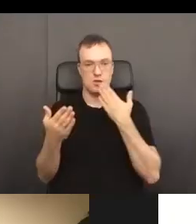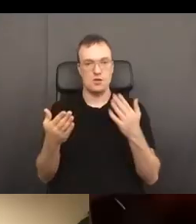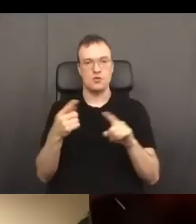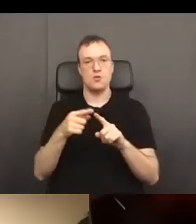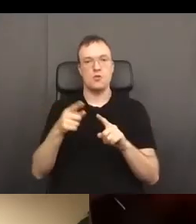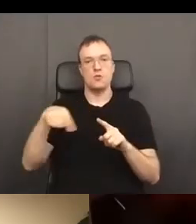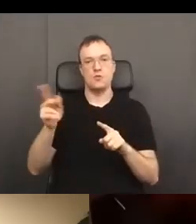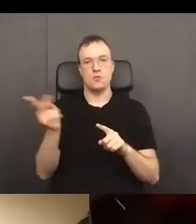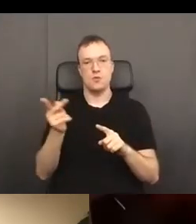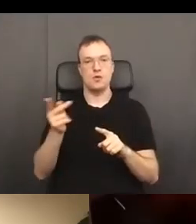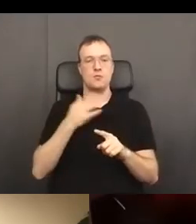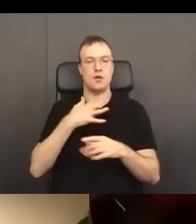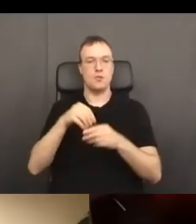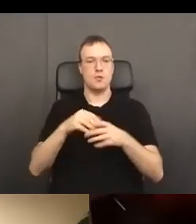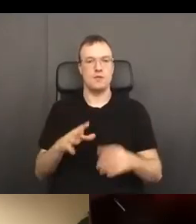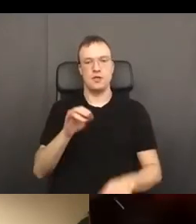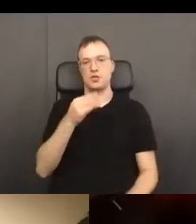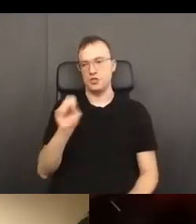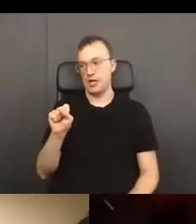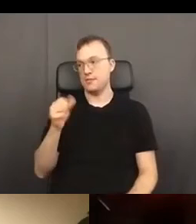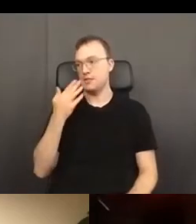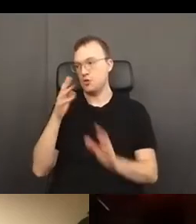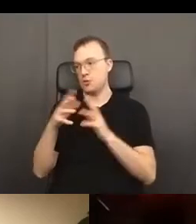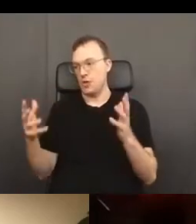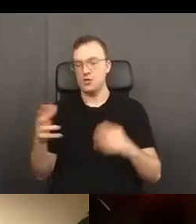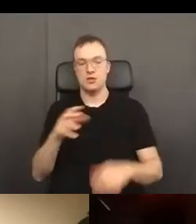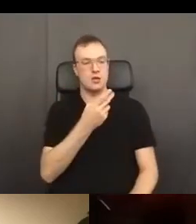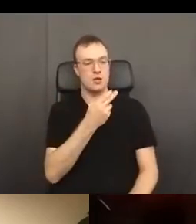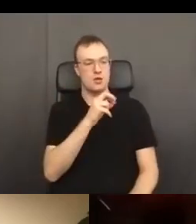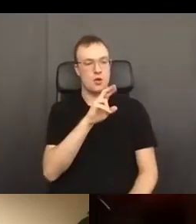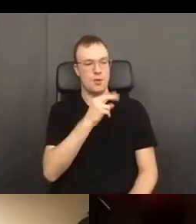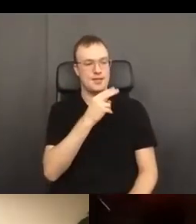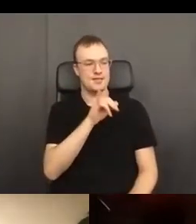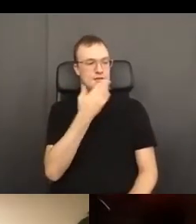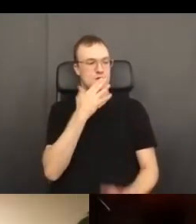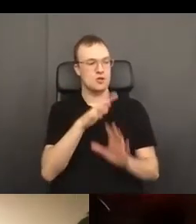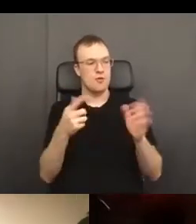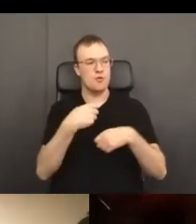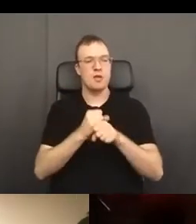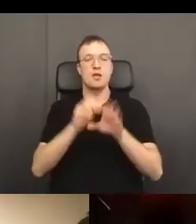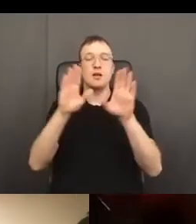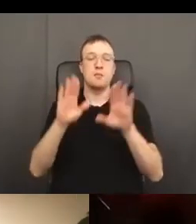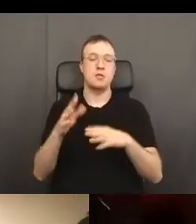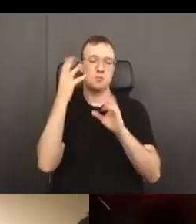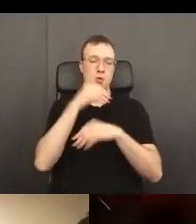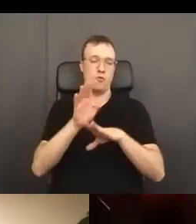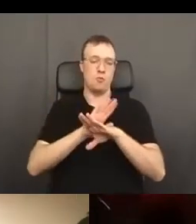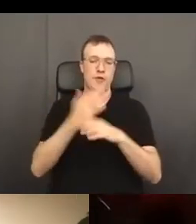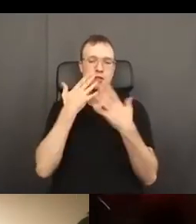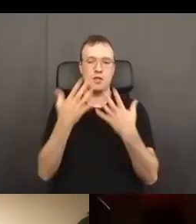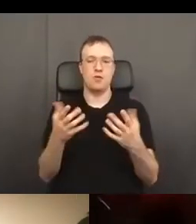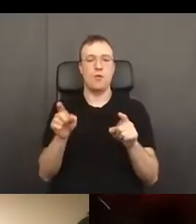of my participants. James, thank you very much. And Hiroshi, thank you so much for making an amazing, beautiful film and